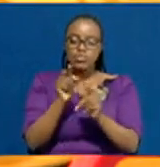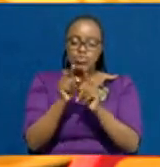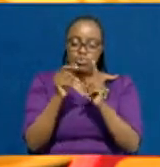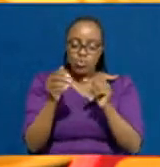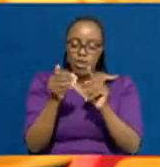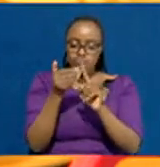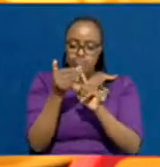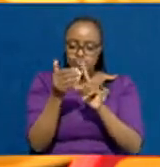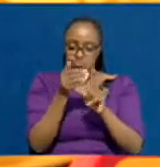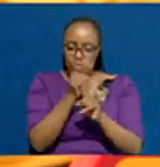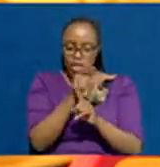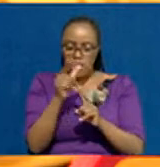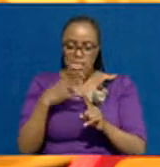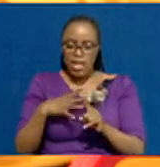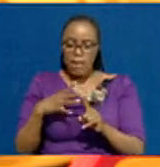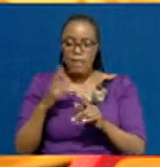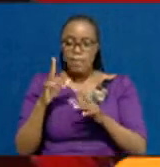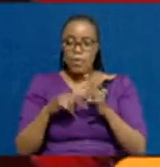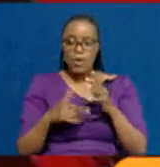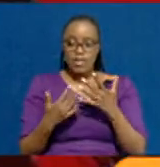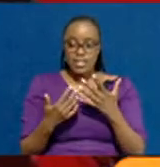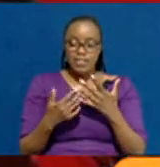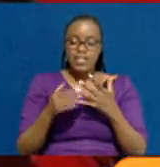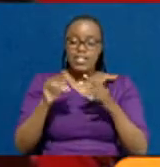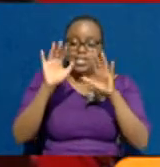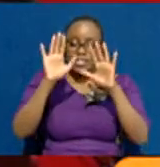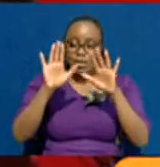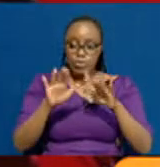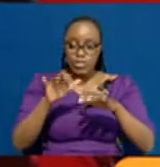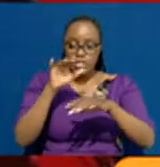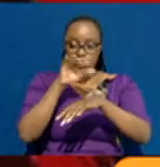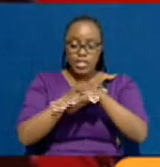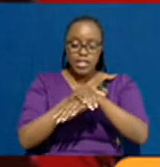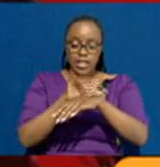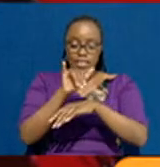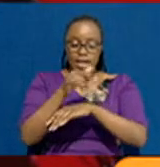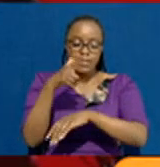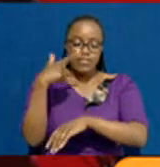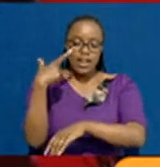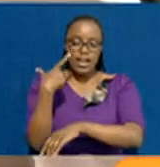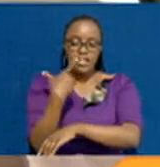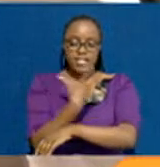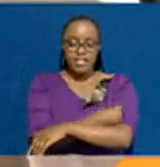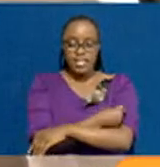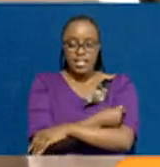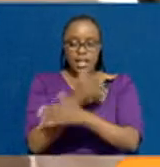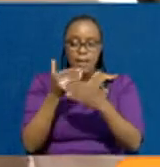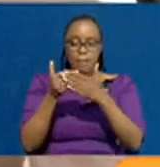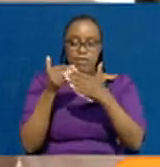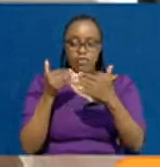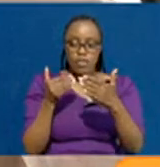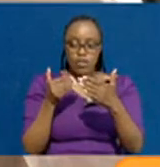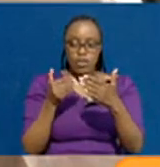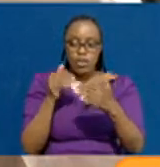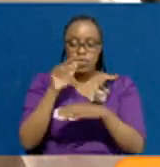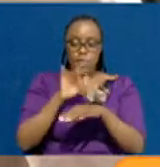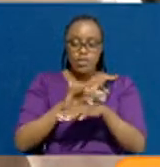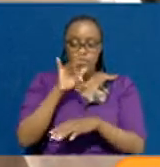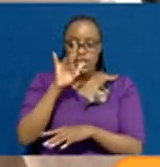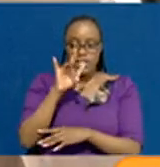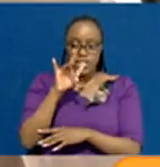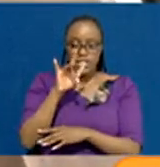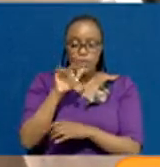convince people that it is important to take a vaccine before you are affected with